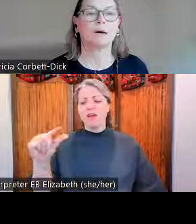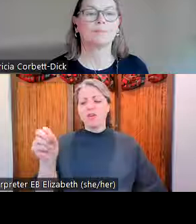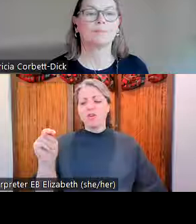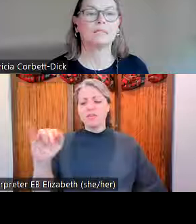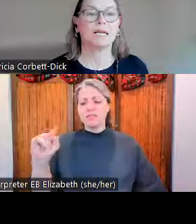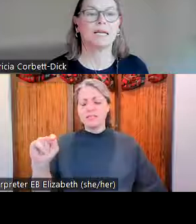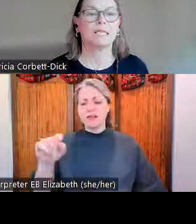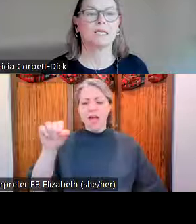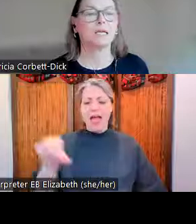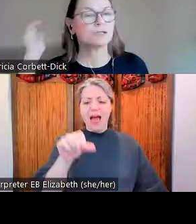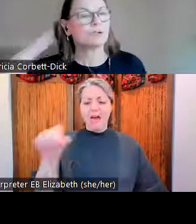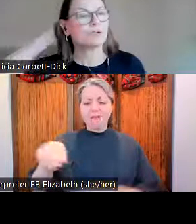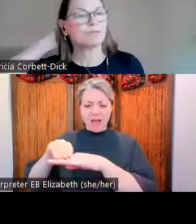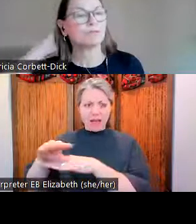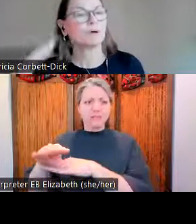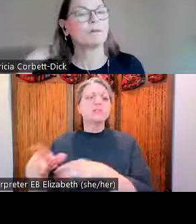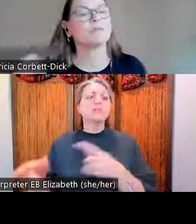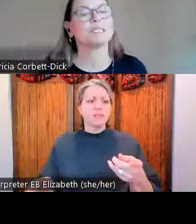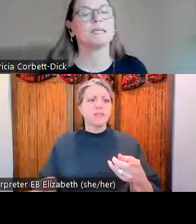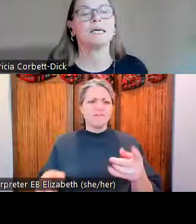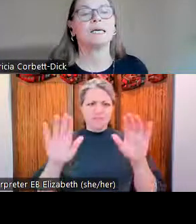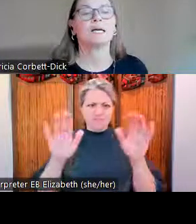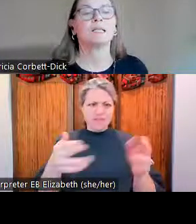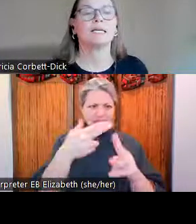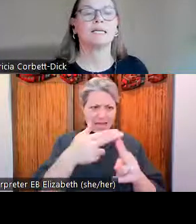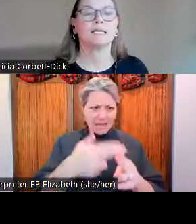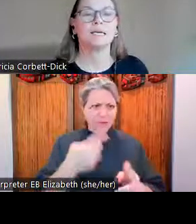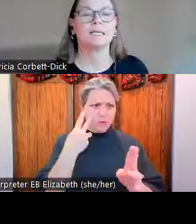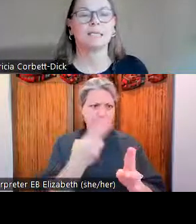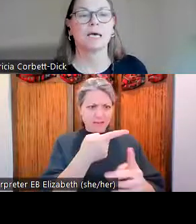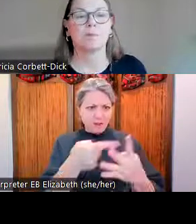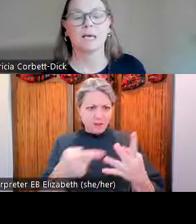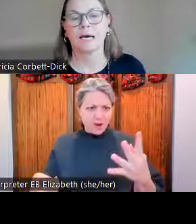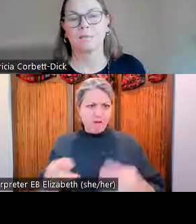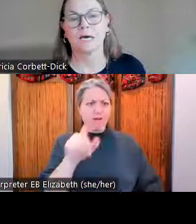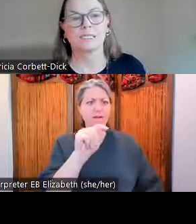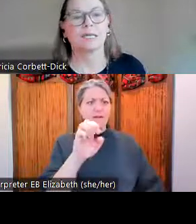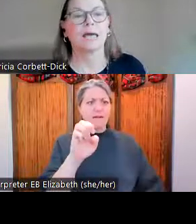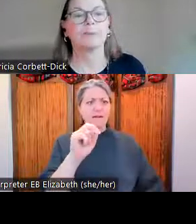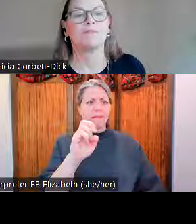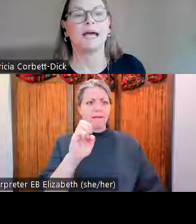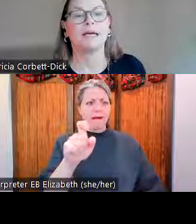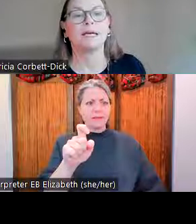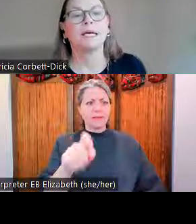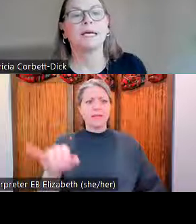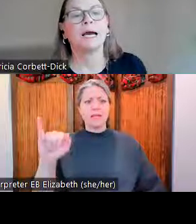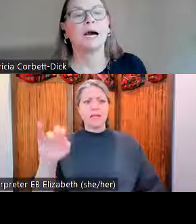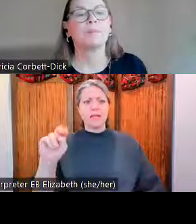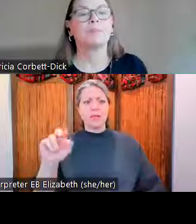are 10X and Intuniv for the guanfacine. Clonidine is Catapres and